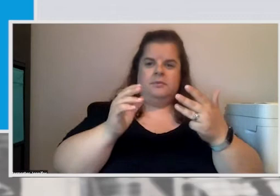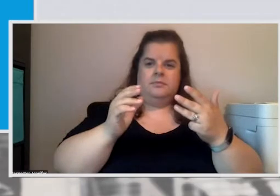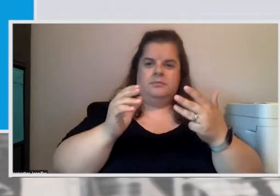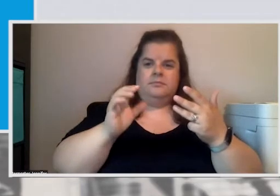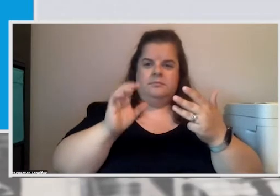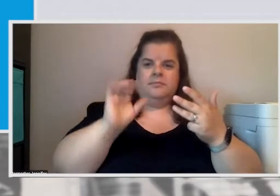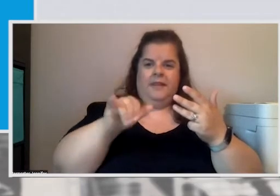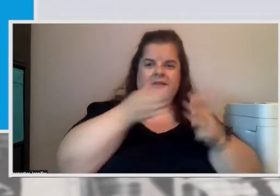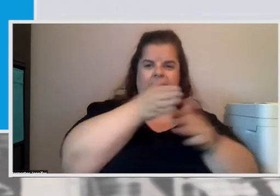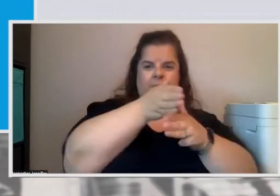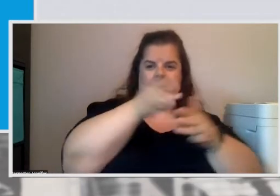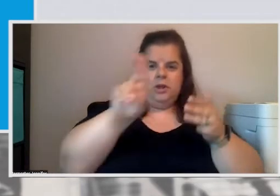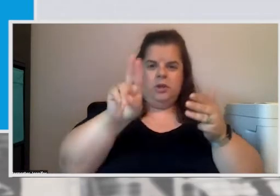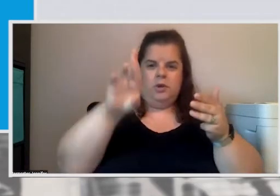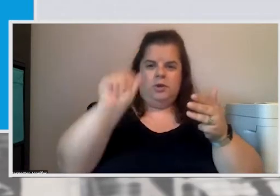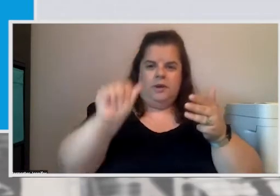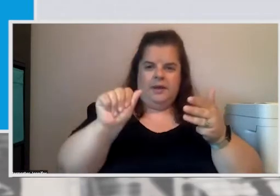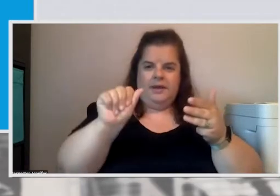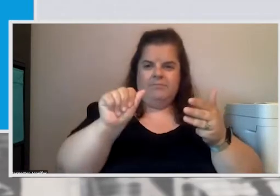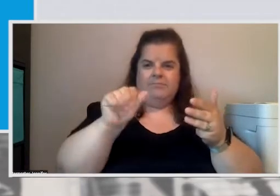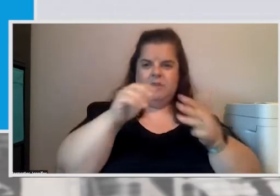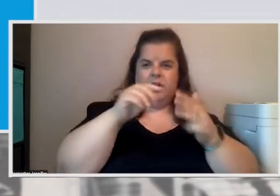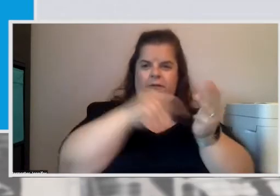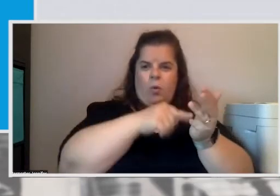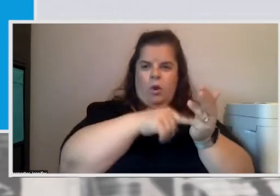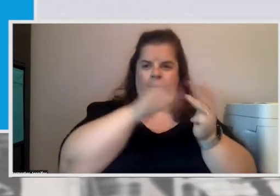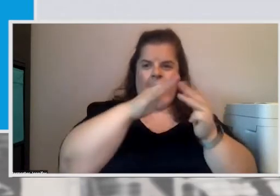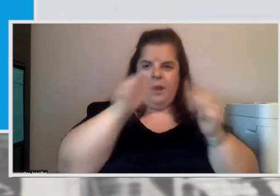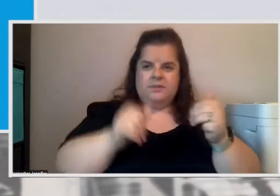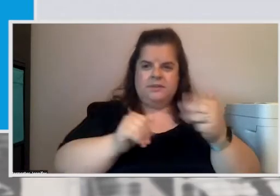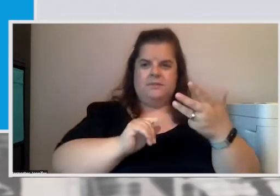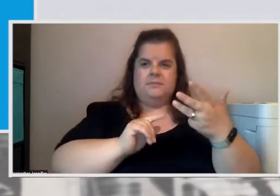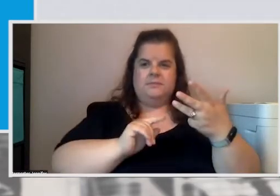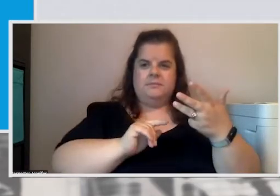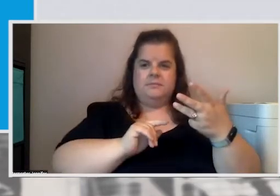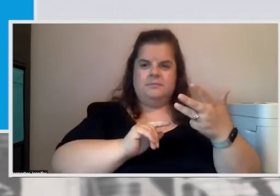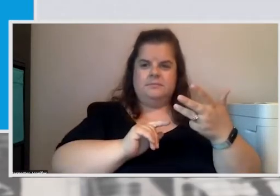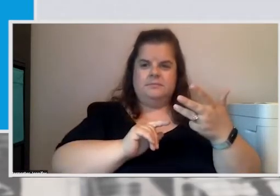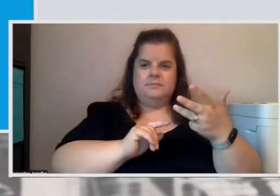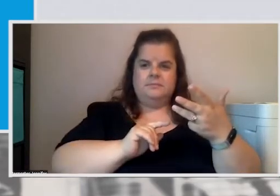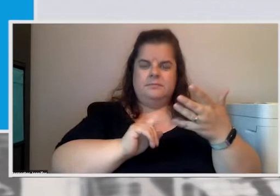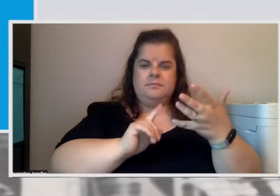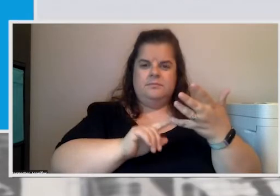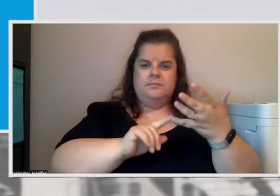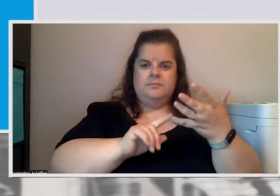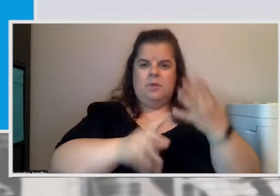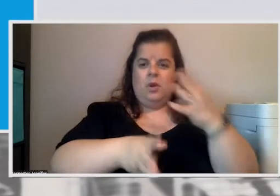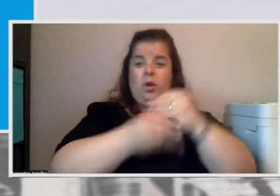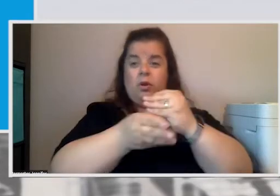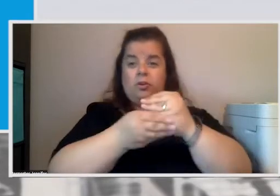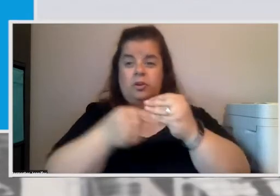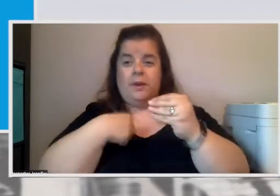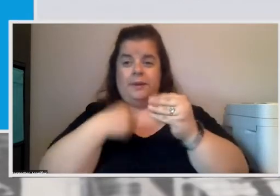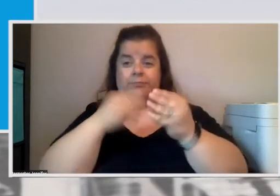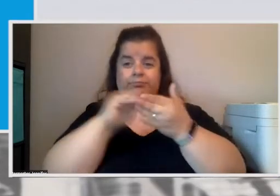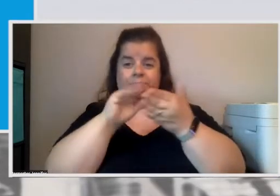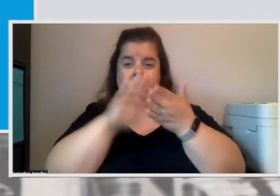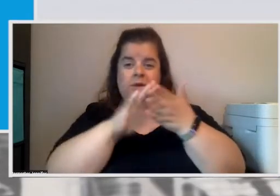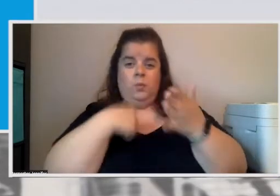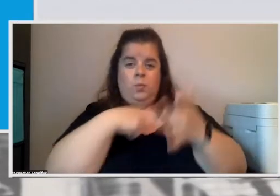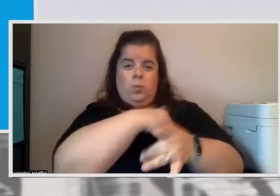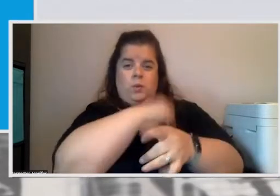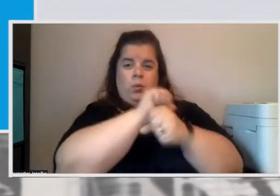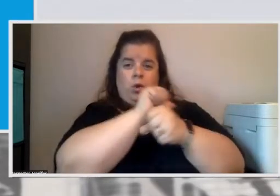the URA and the affordable housing programs. And then in addition, I noted that we worked on the